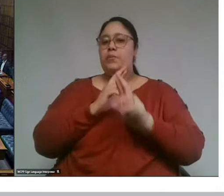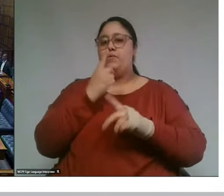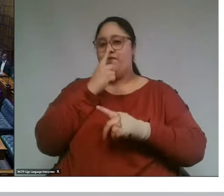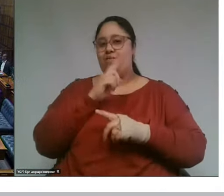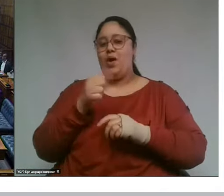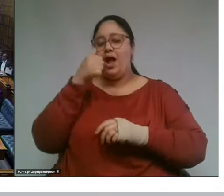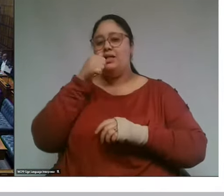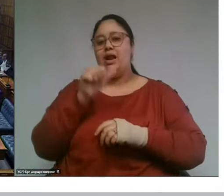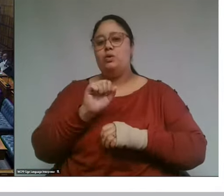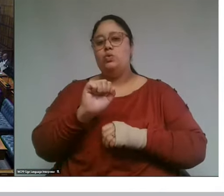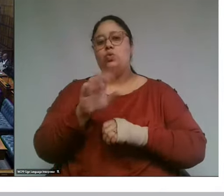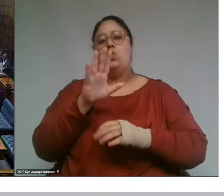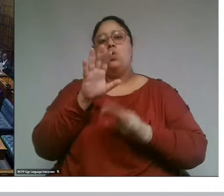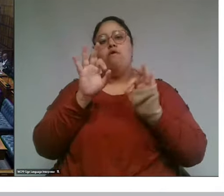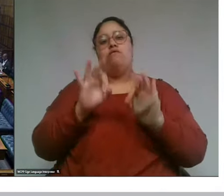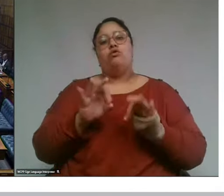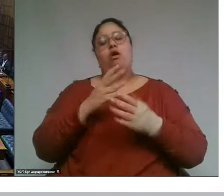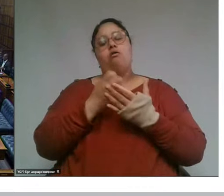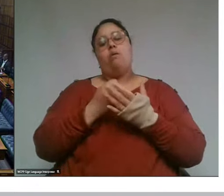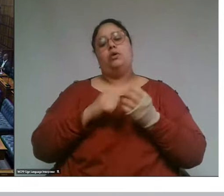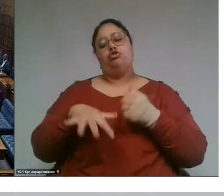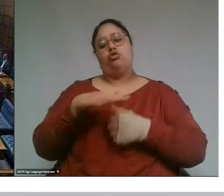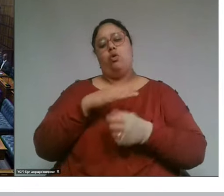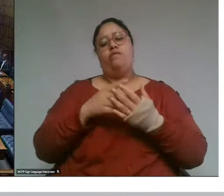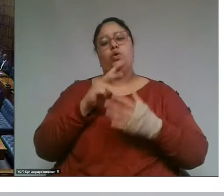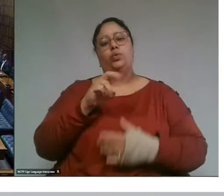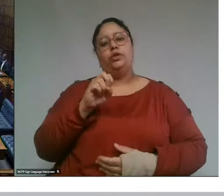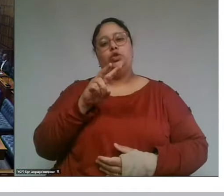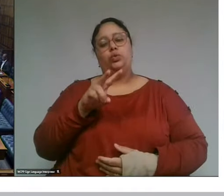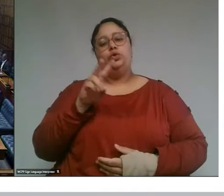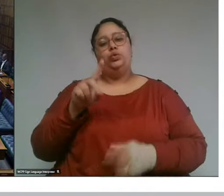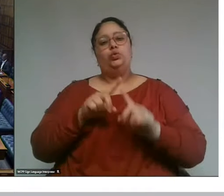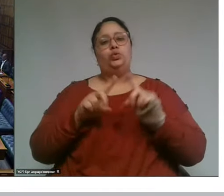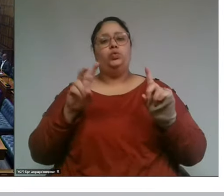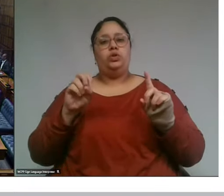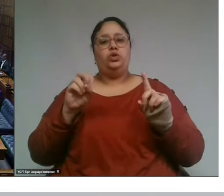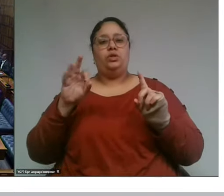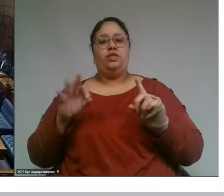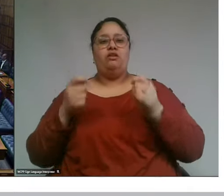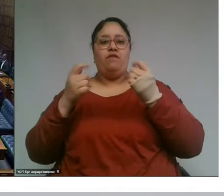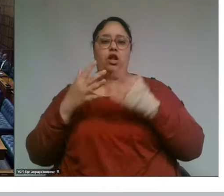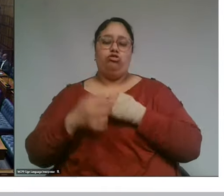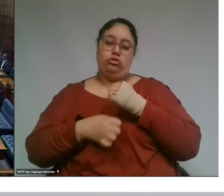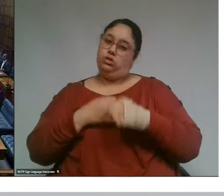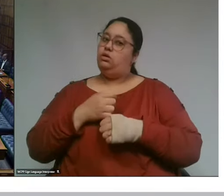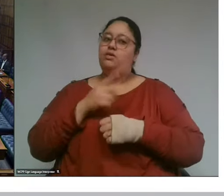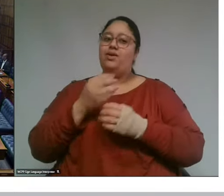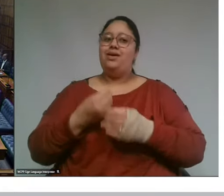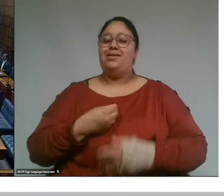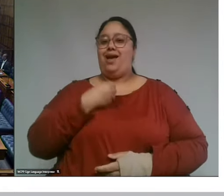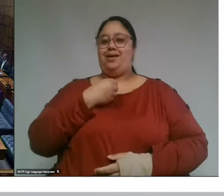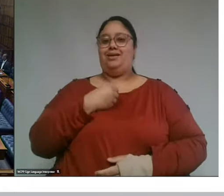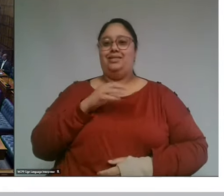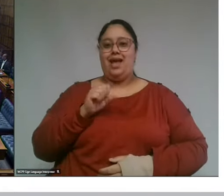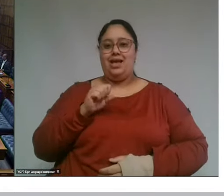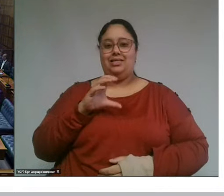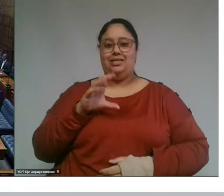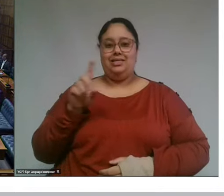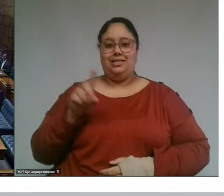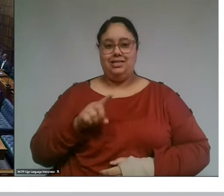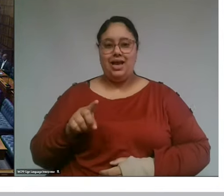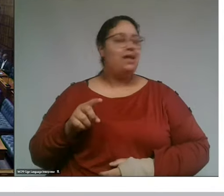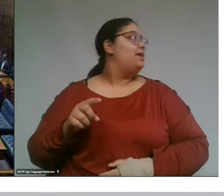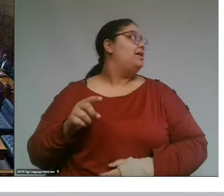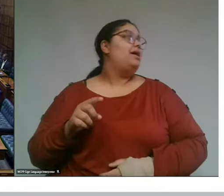the Atlanta special economic zone for the 2223 Financial year it's our youngest uh sez uh